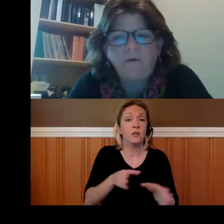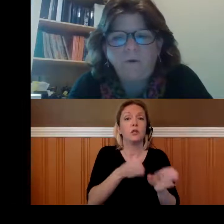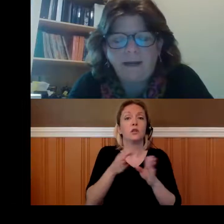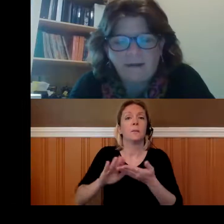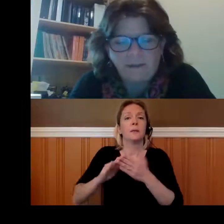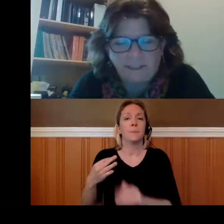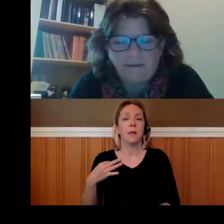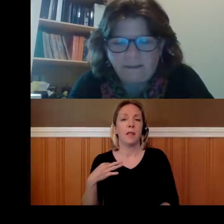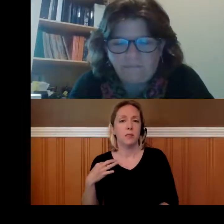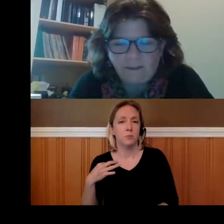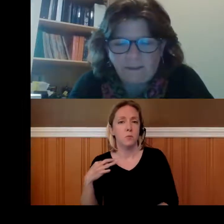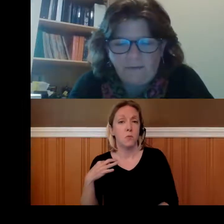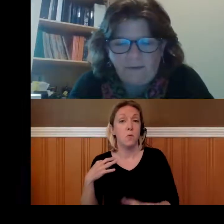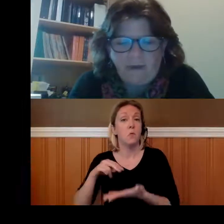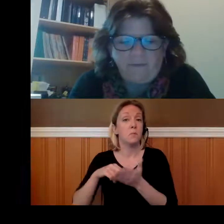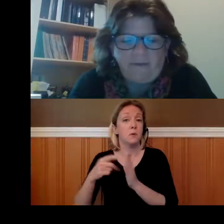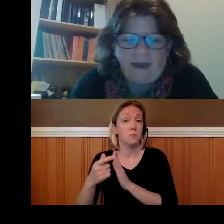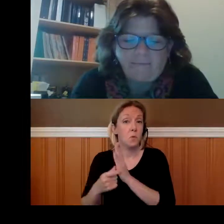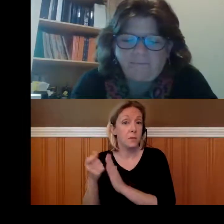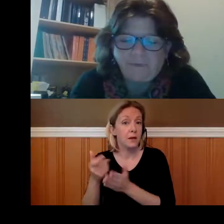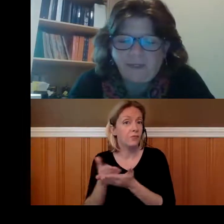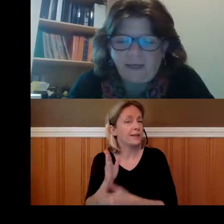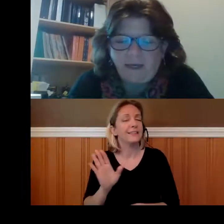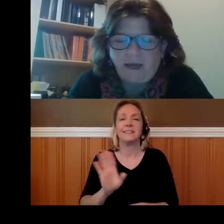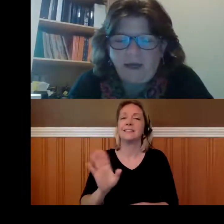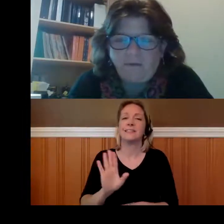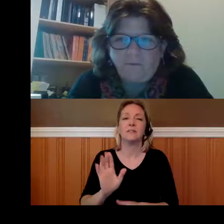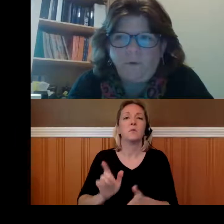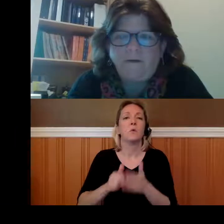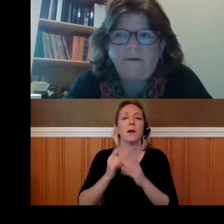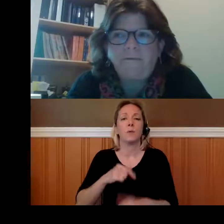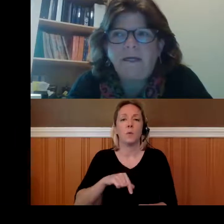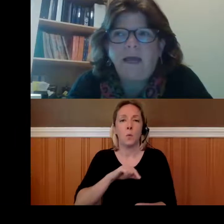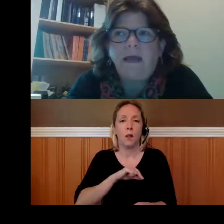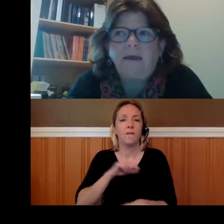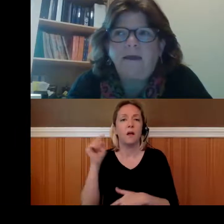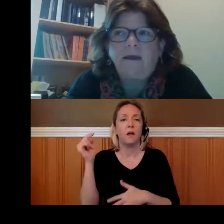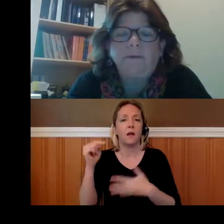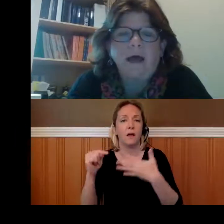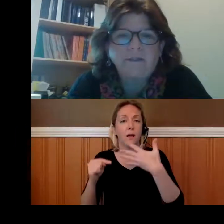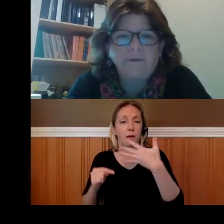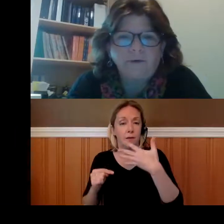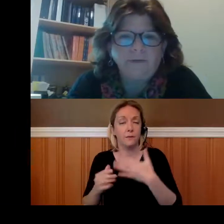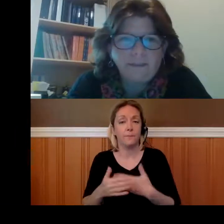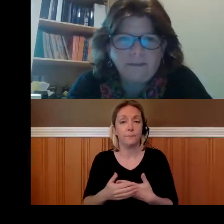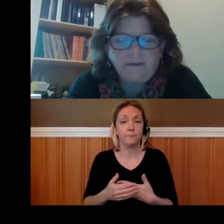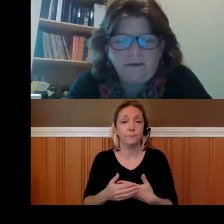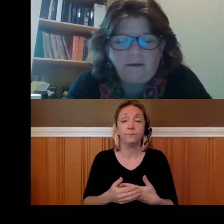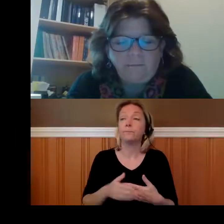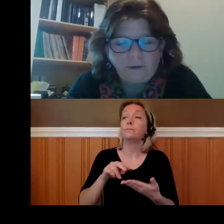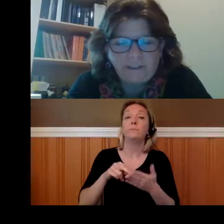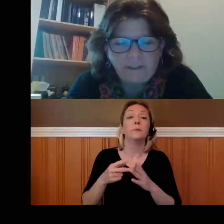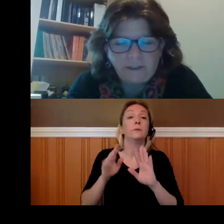quite understand the difference. That when a family applies for services